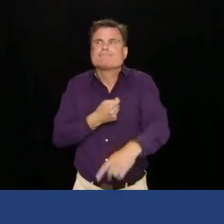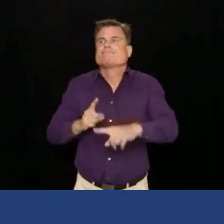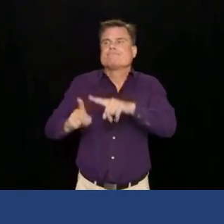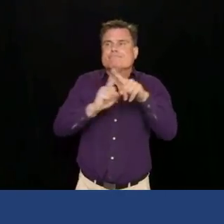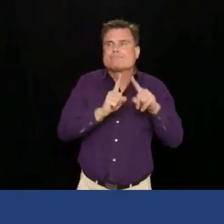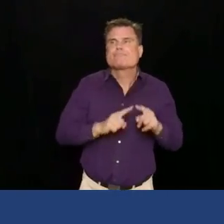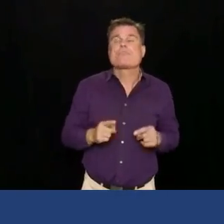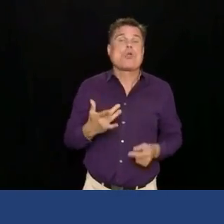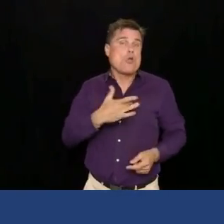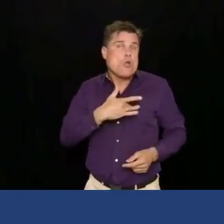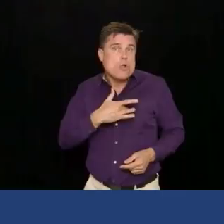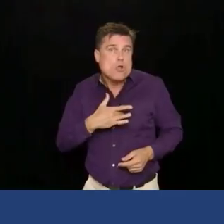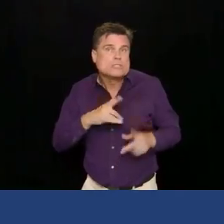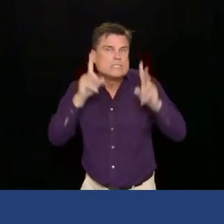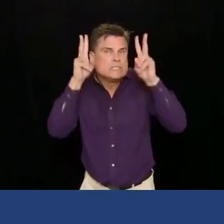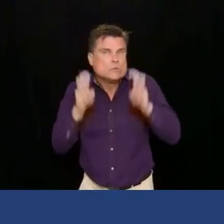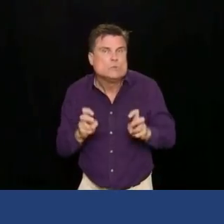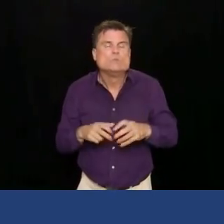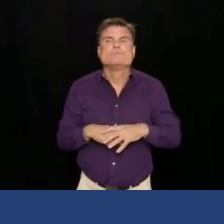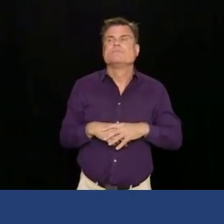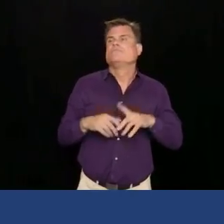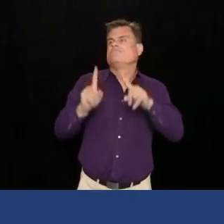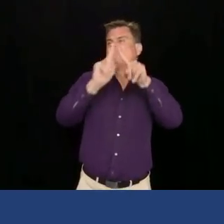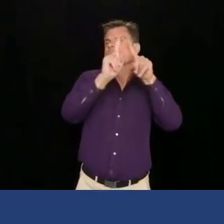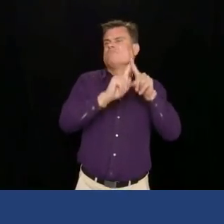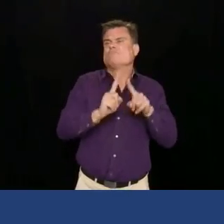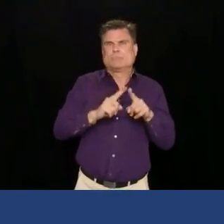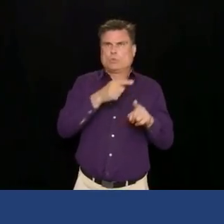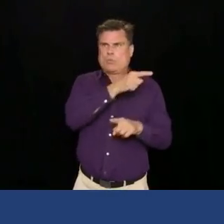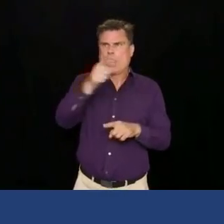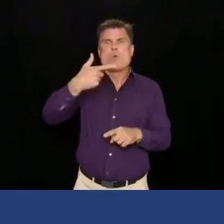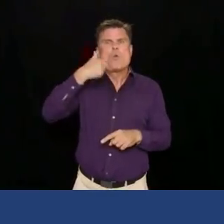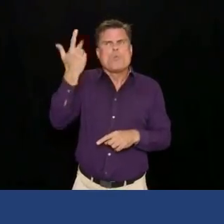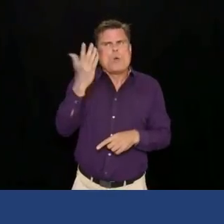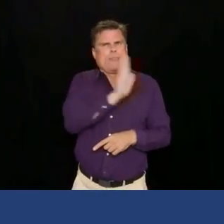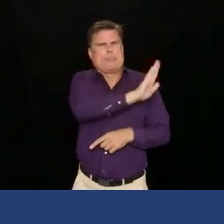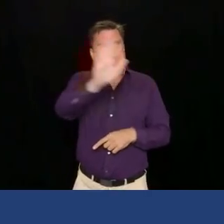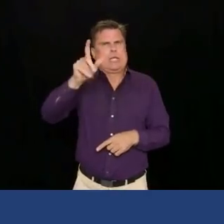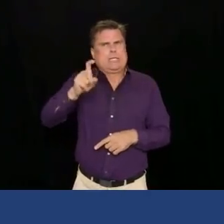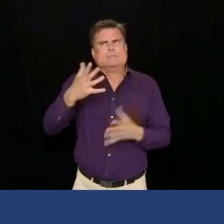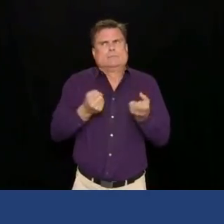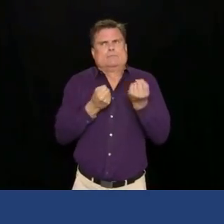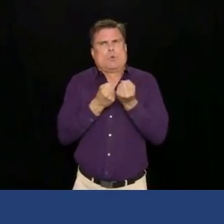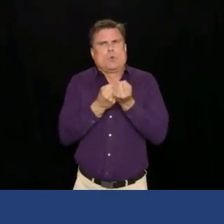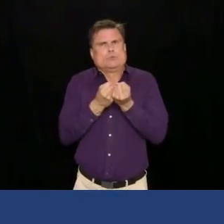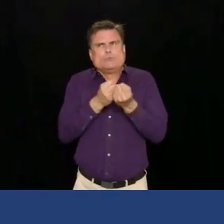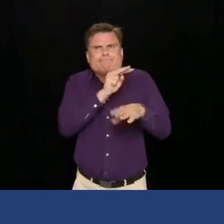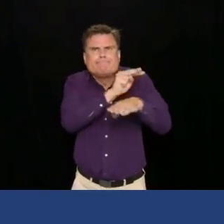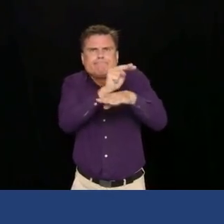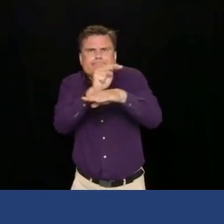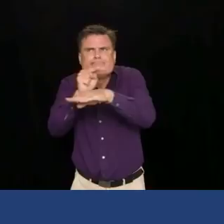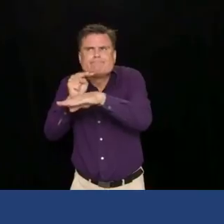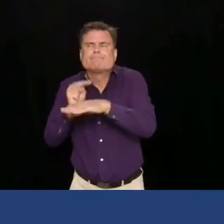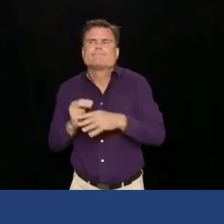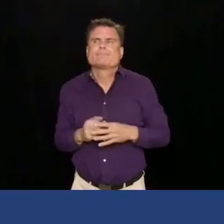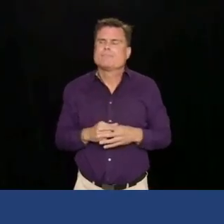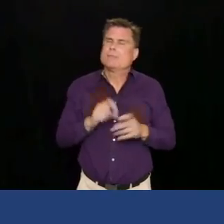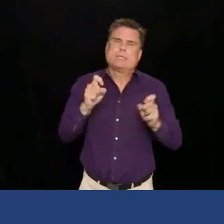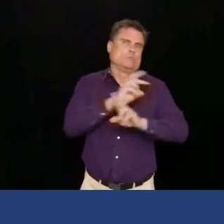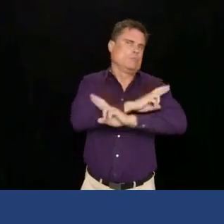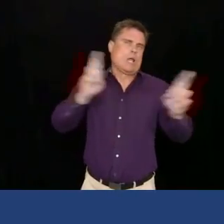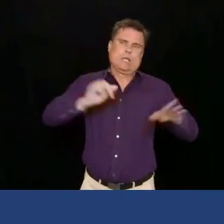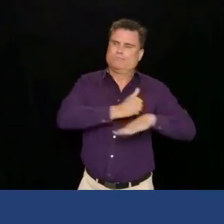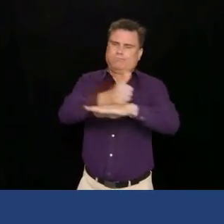cardiac health. When the time comes for seniors to need the supports of long-term care, we must be able to provide those needs.